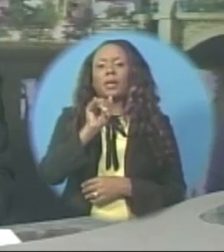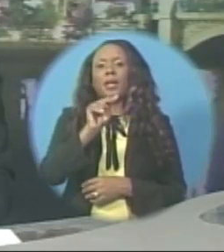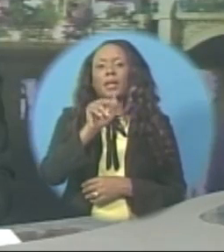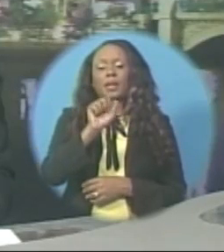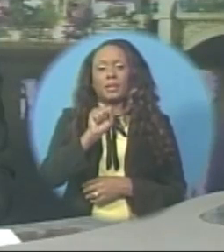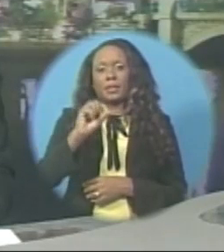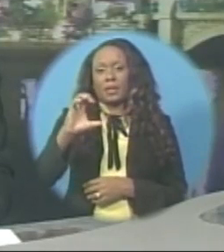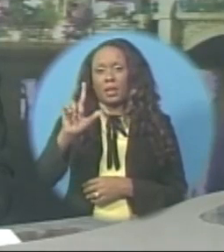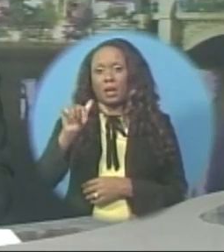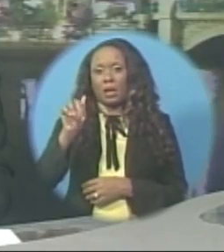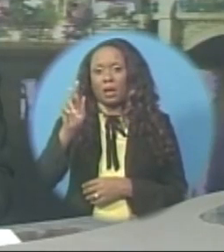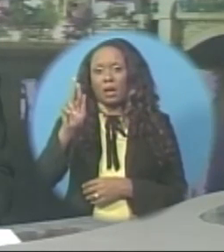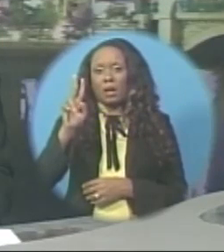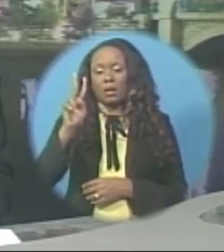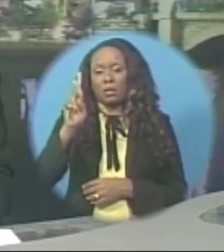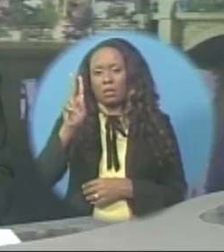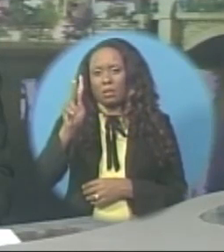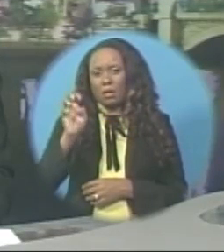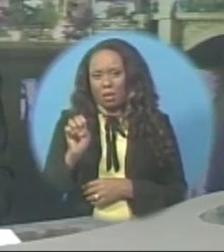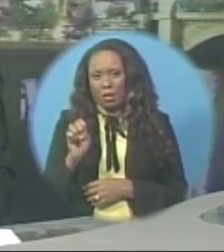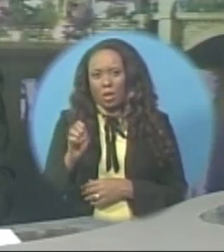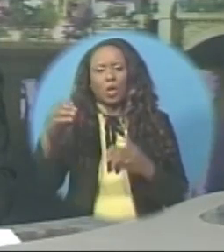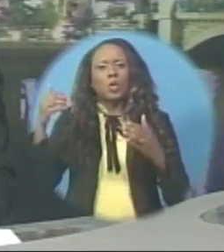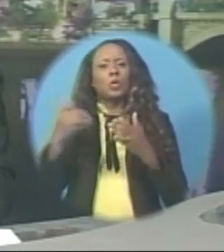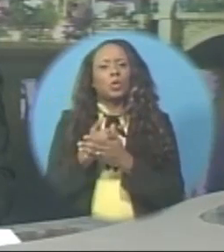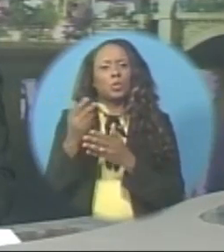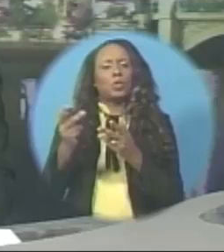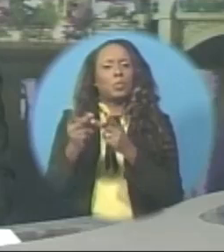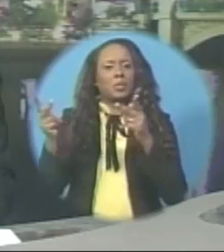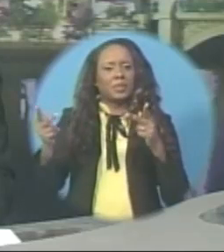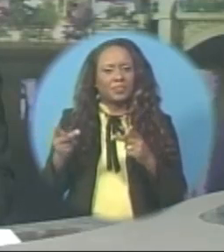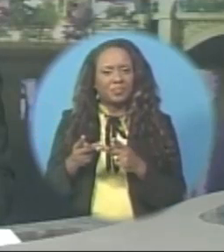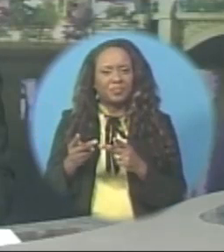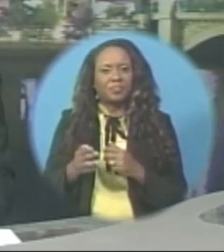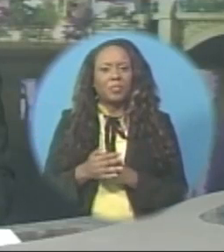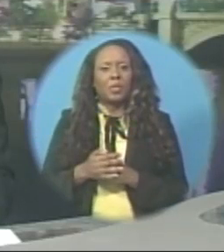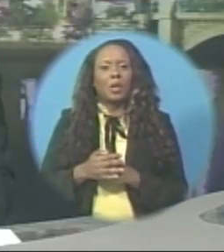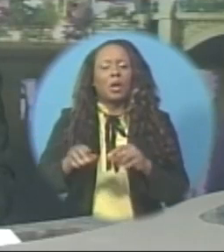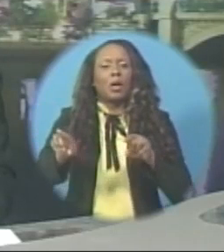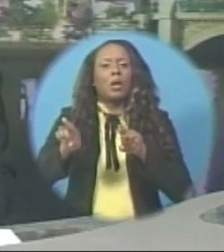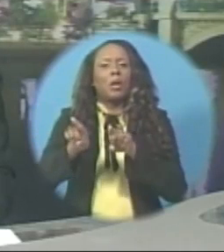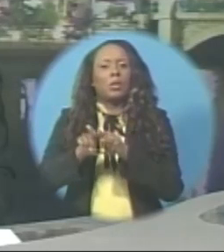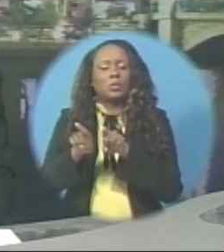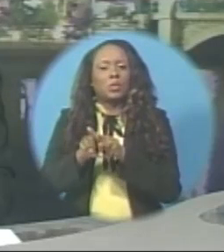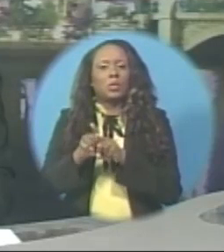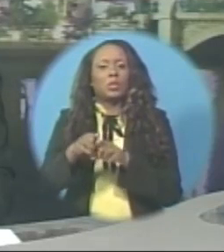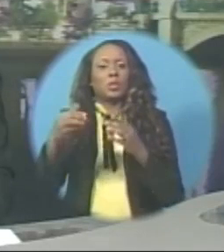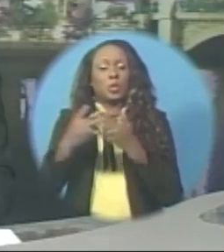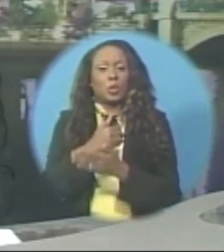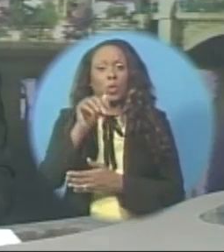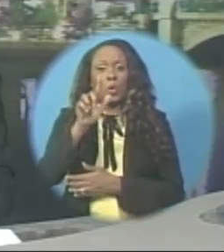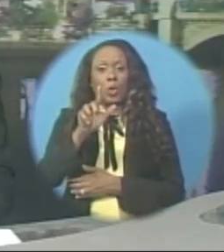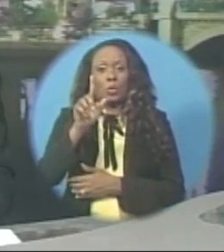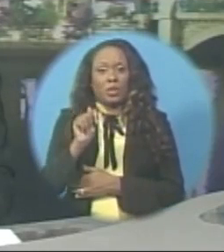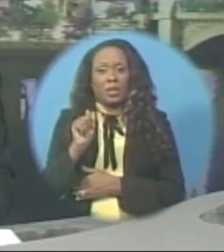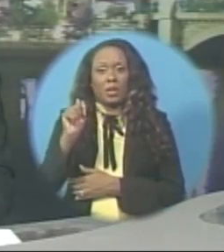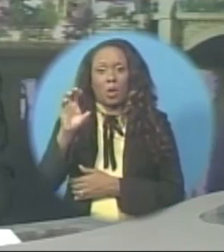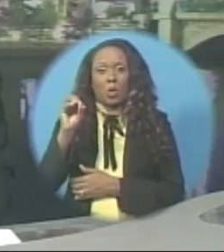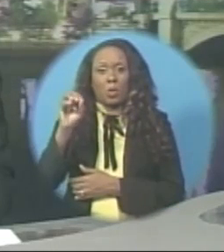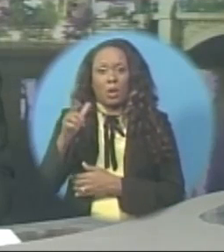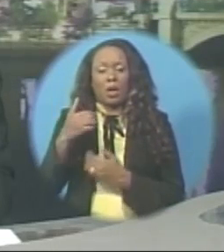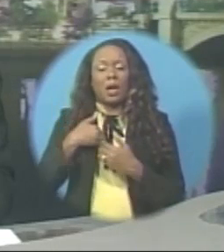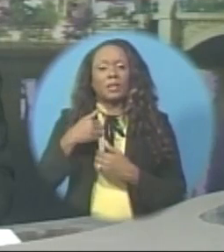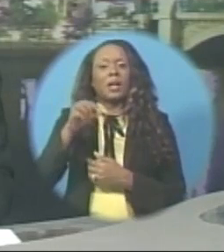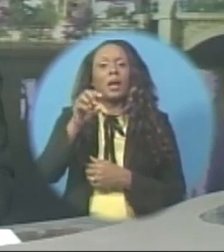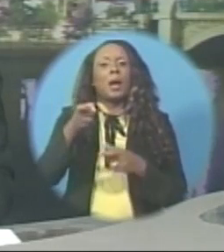substantive rank of Commander and Deputy Chief of Staff, succeeding Commander Errington Sherland. Lieutenant Colonel Granham holds a master's